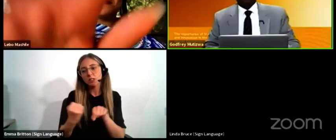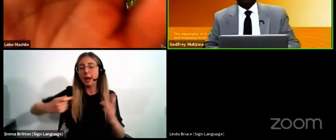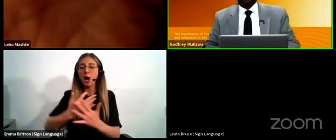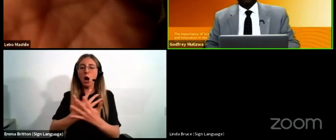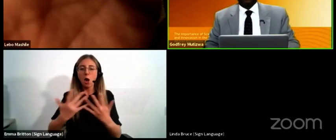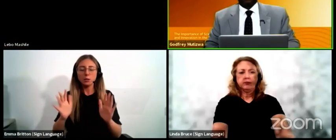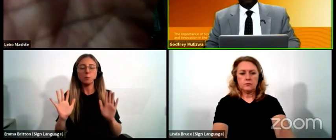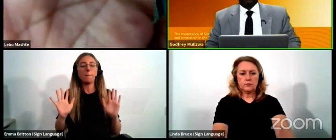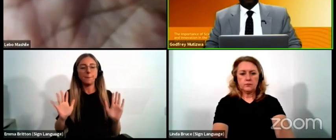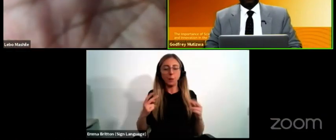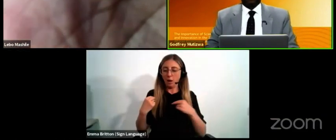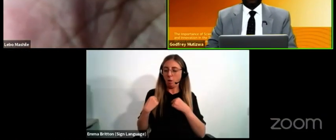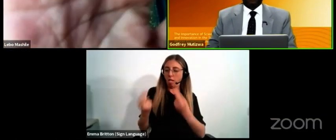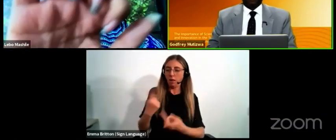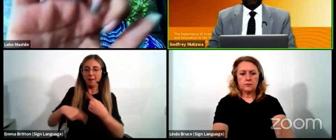her.